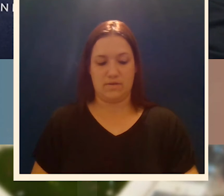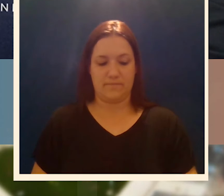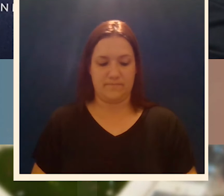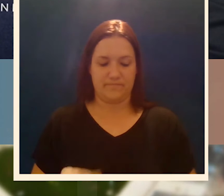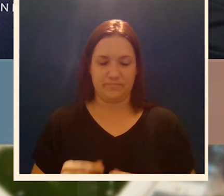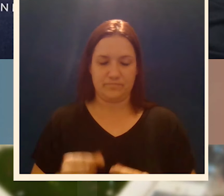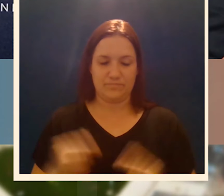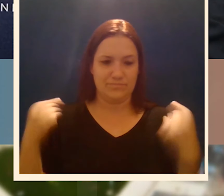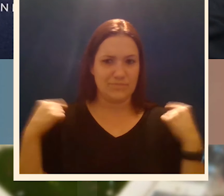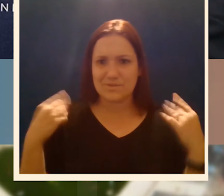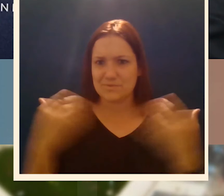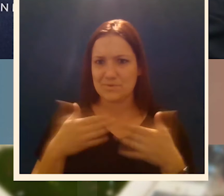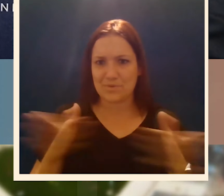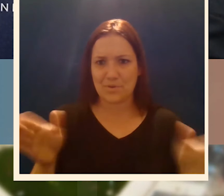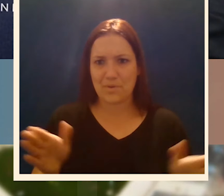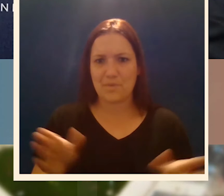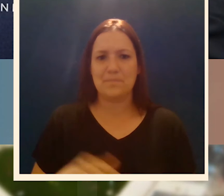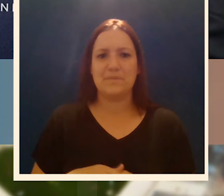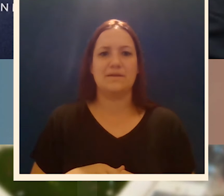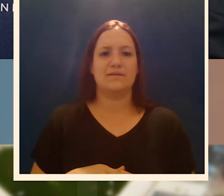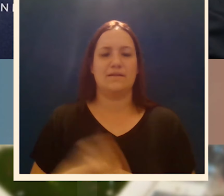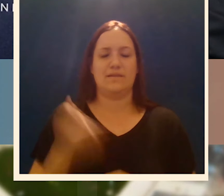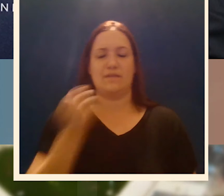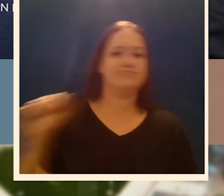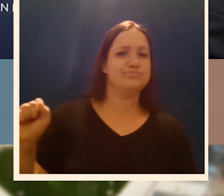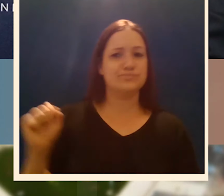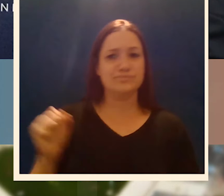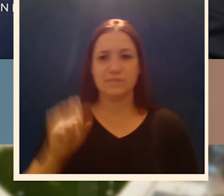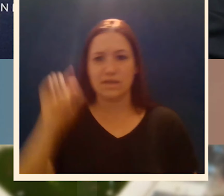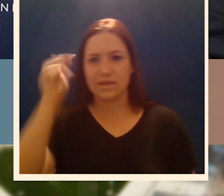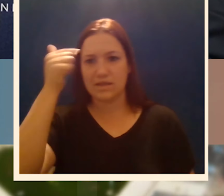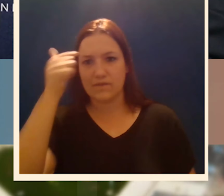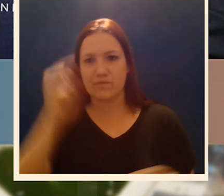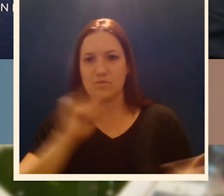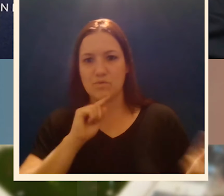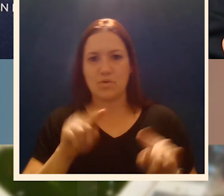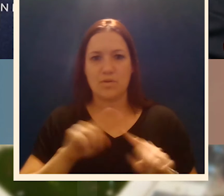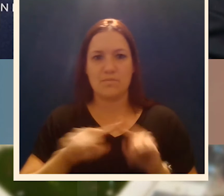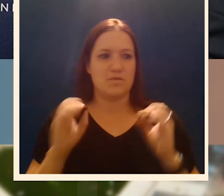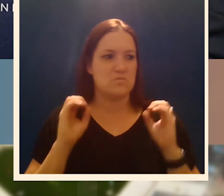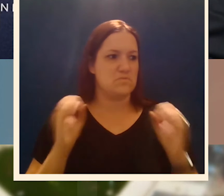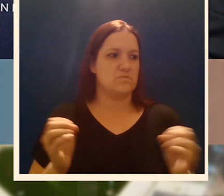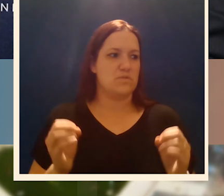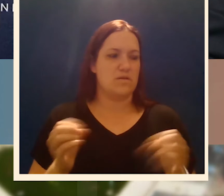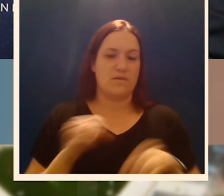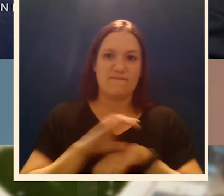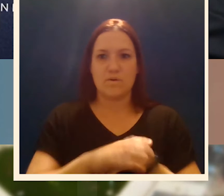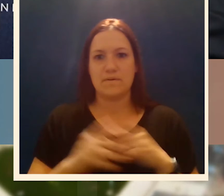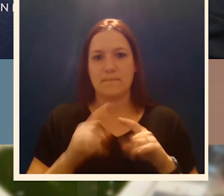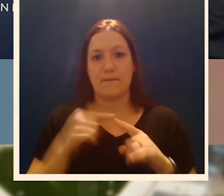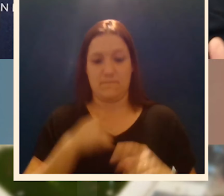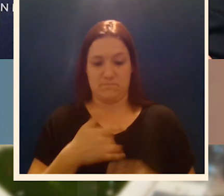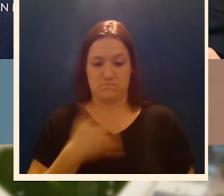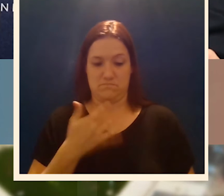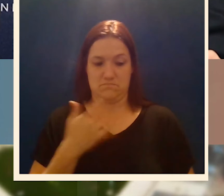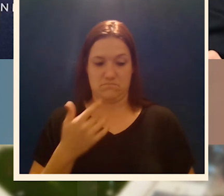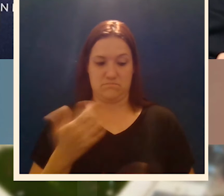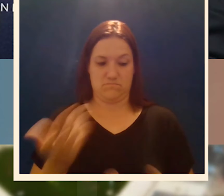enforcement. But we felt as a public institution accountable to the public that we had